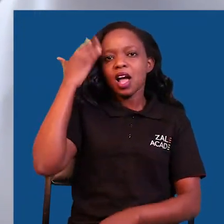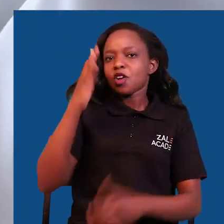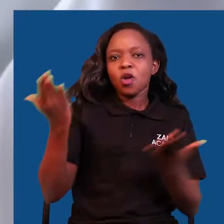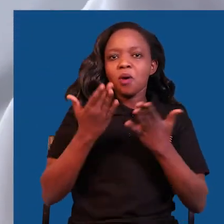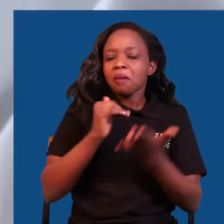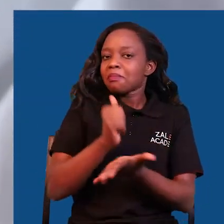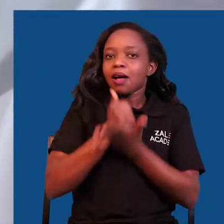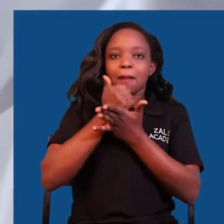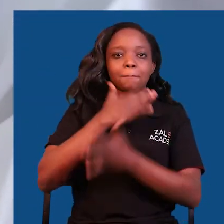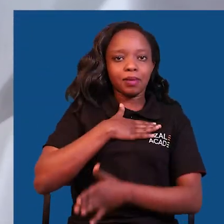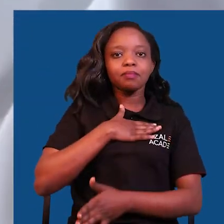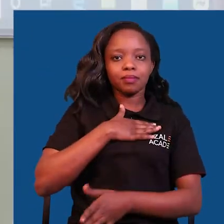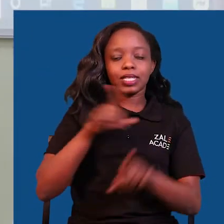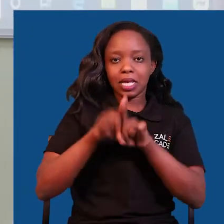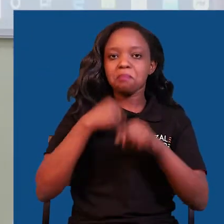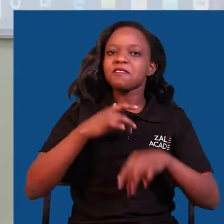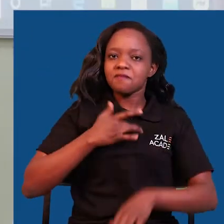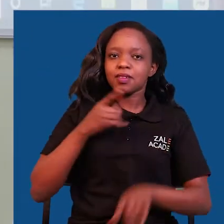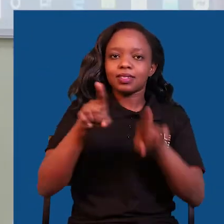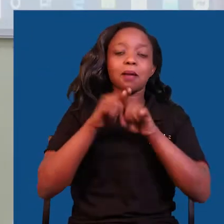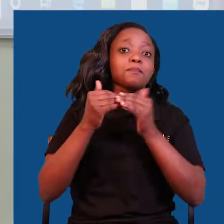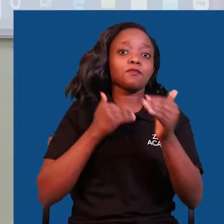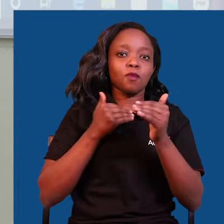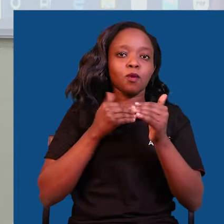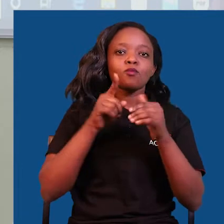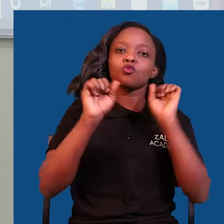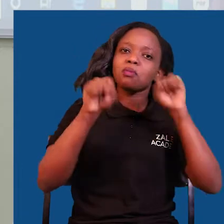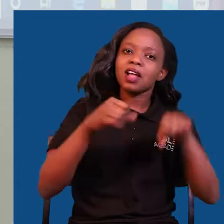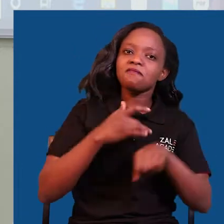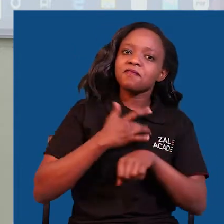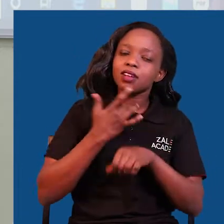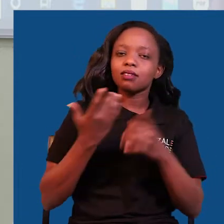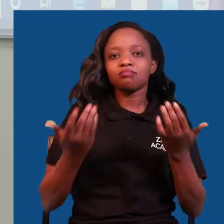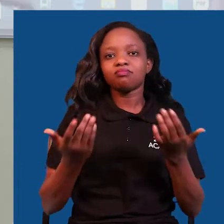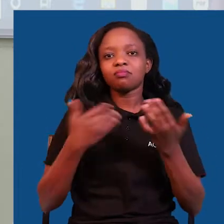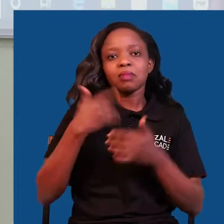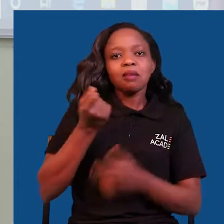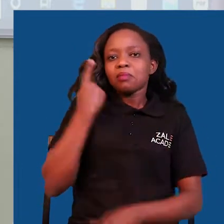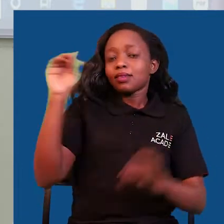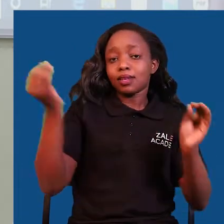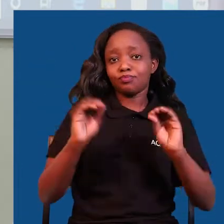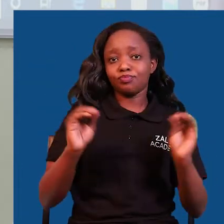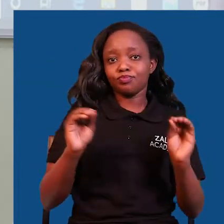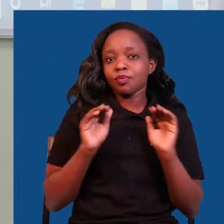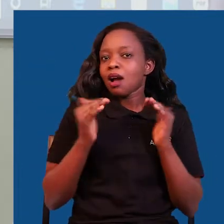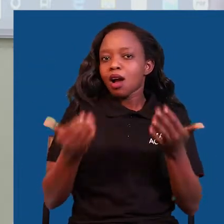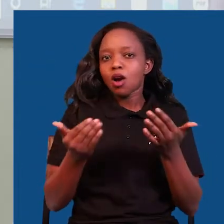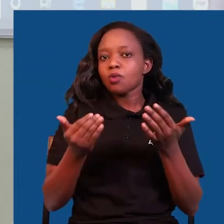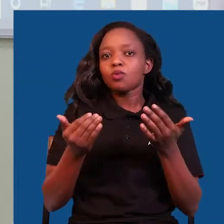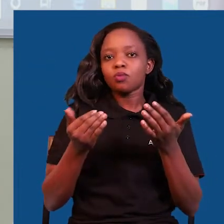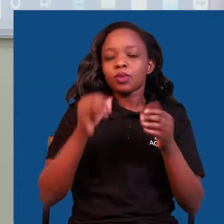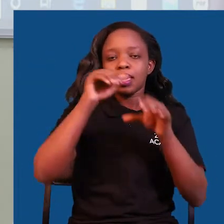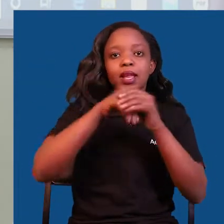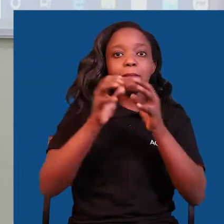I don't know where this is taking me. I felt that too. It might feel like, I don't understand how it